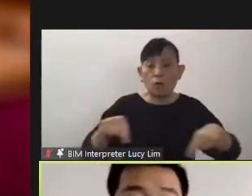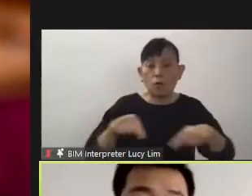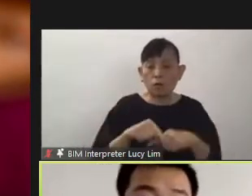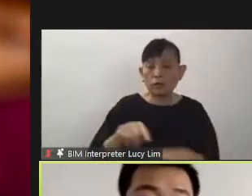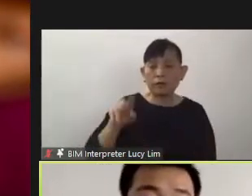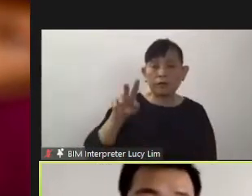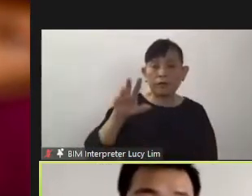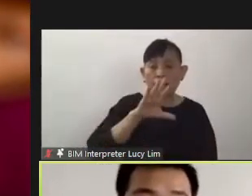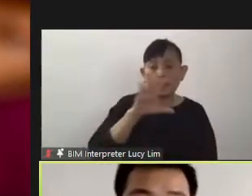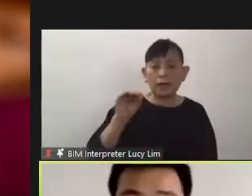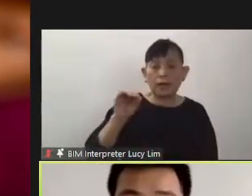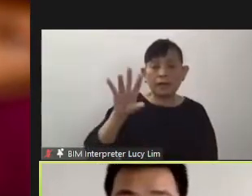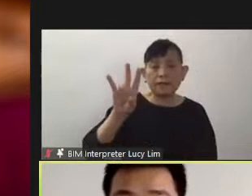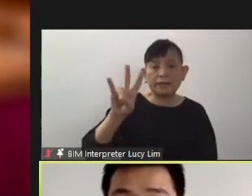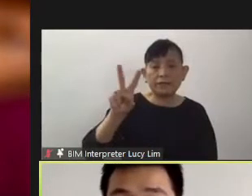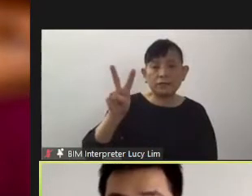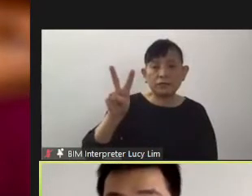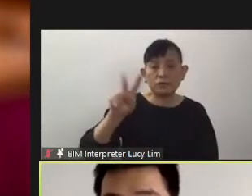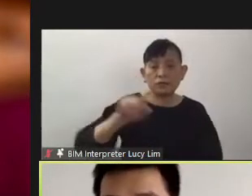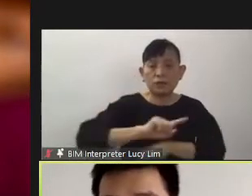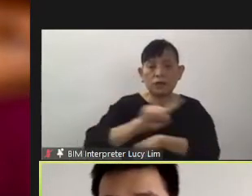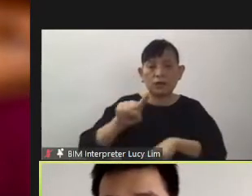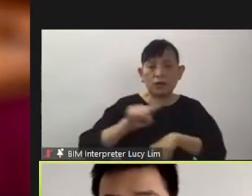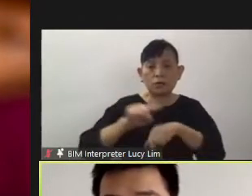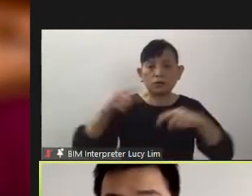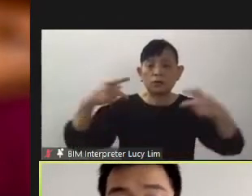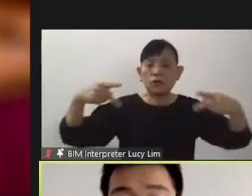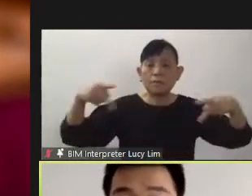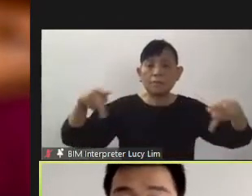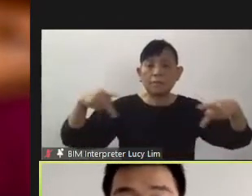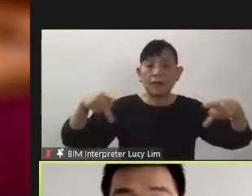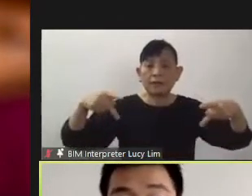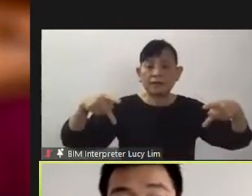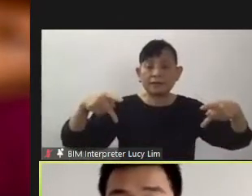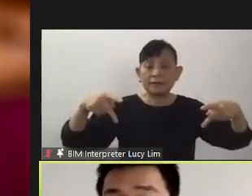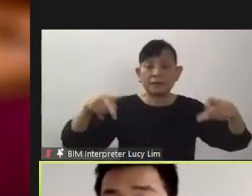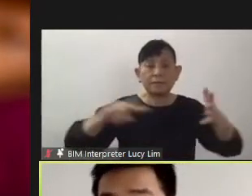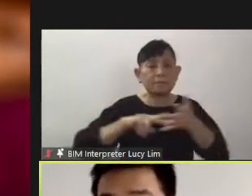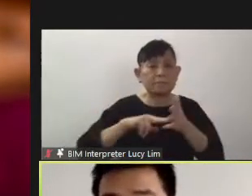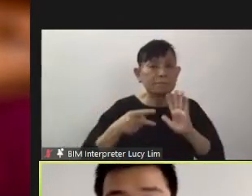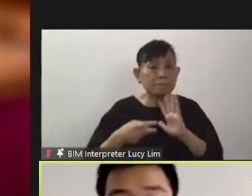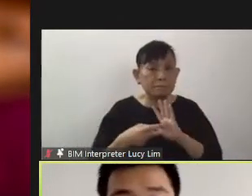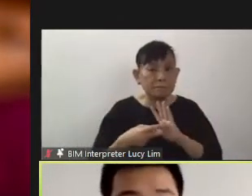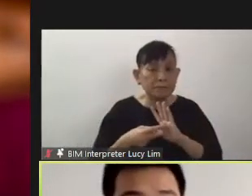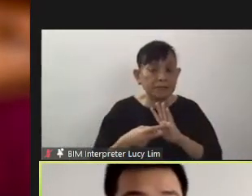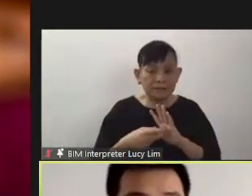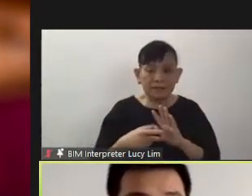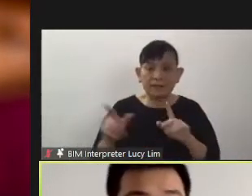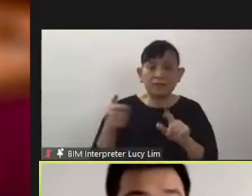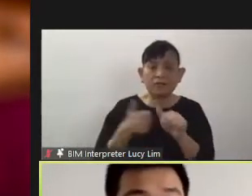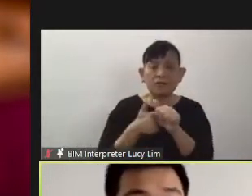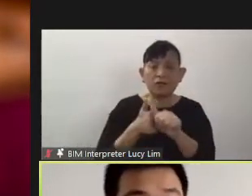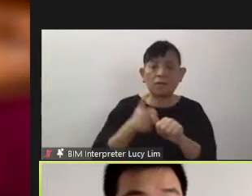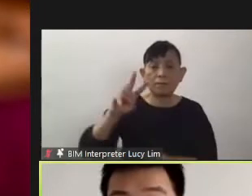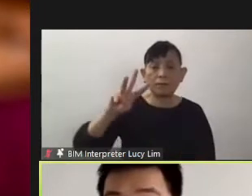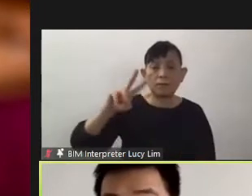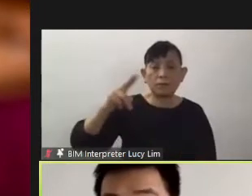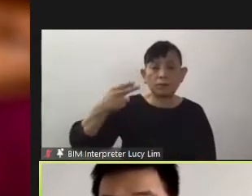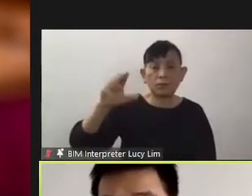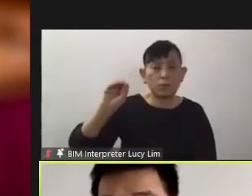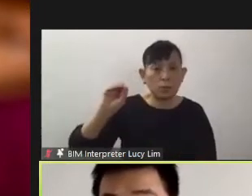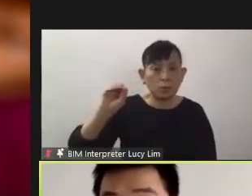to 72 hours on plastic. And which means, based on the guidance from World